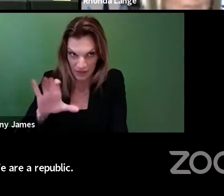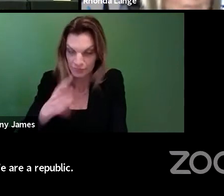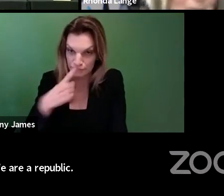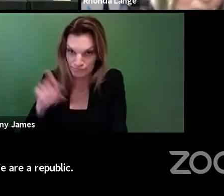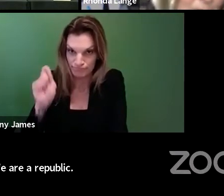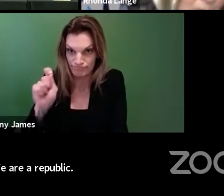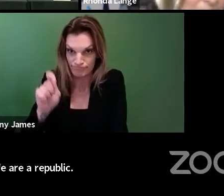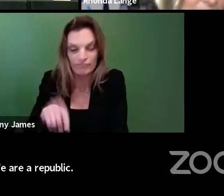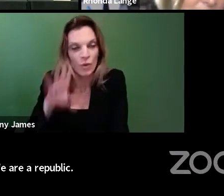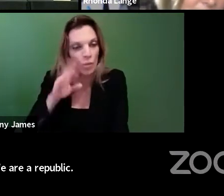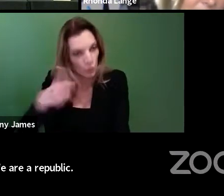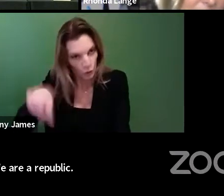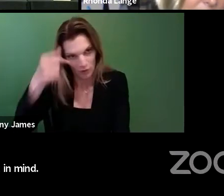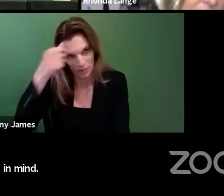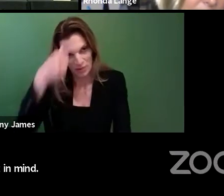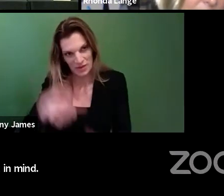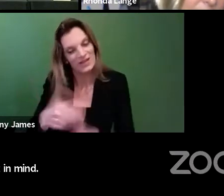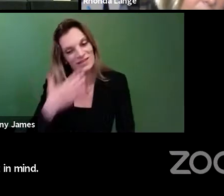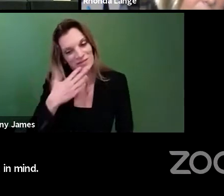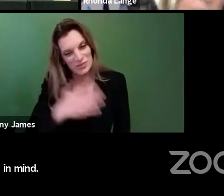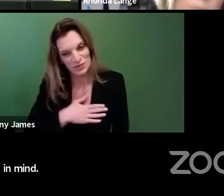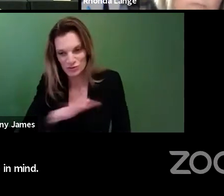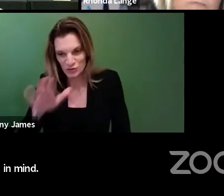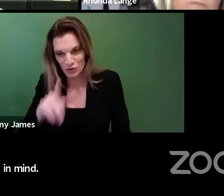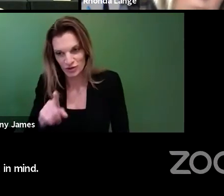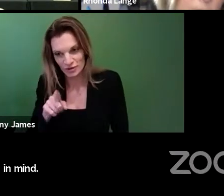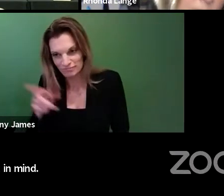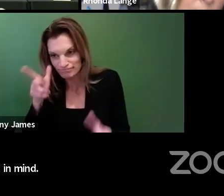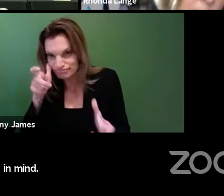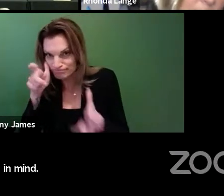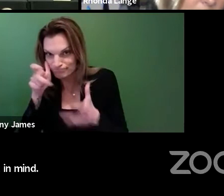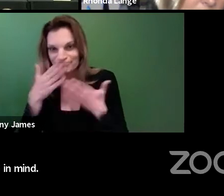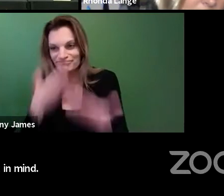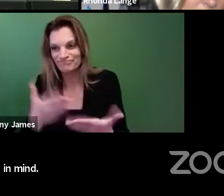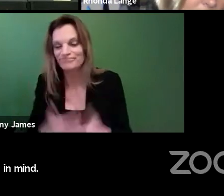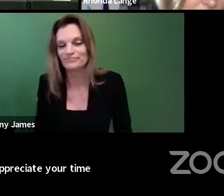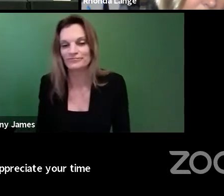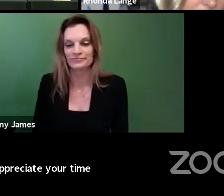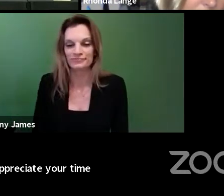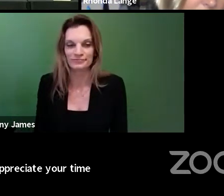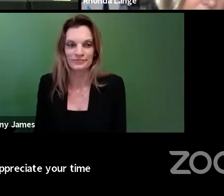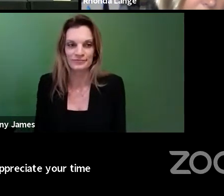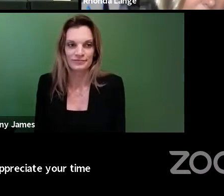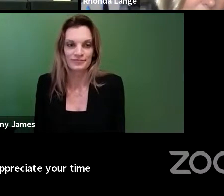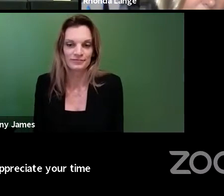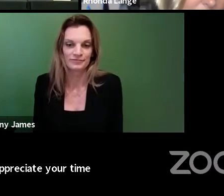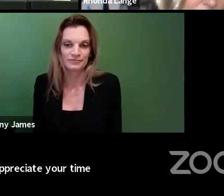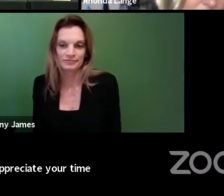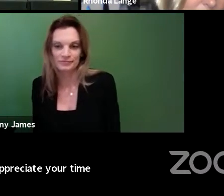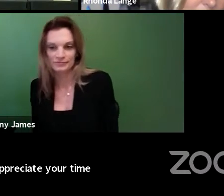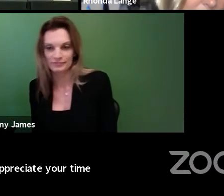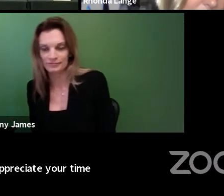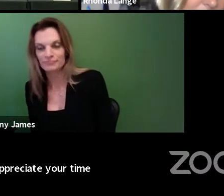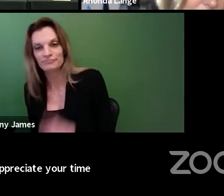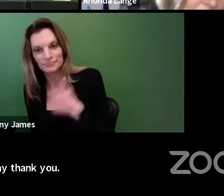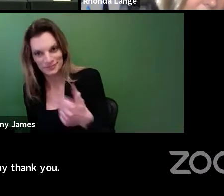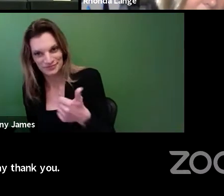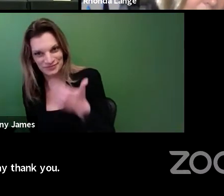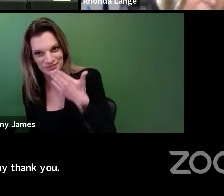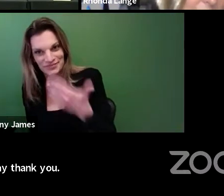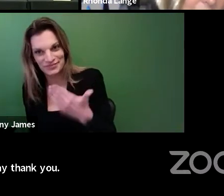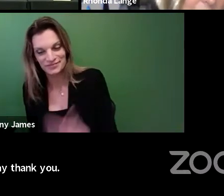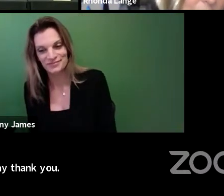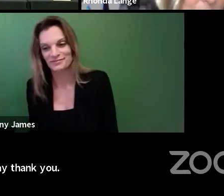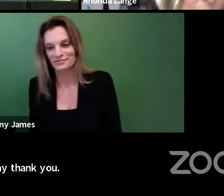for your time and appreciate your time listening to all of us today. Thank you. Thank you so much. I think exactly what you shared is what you